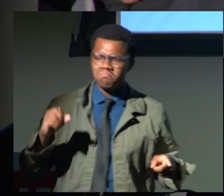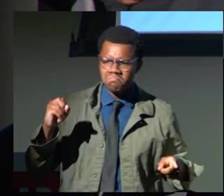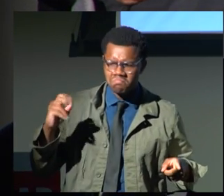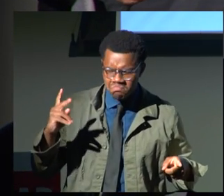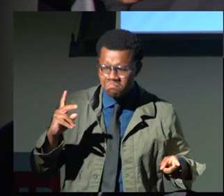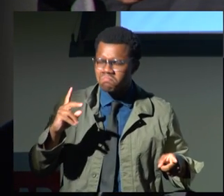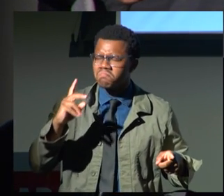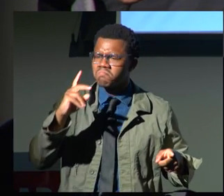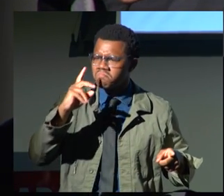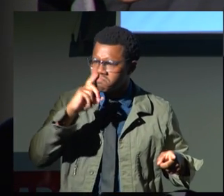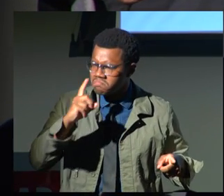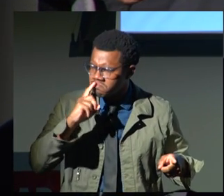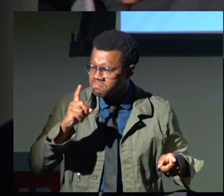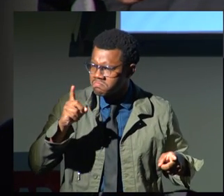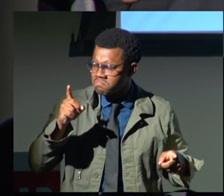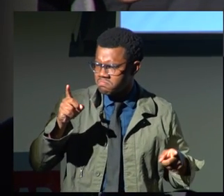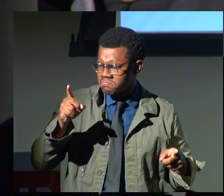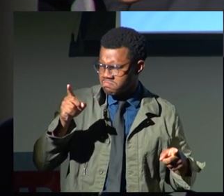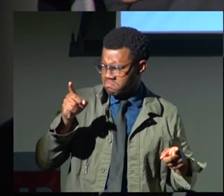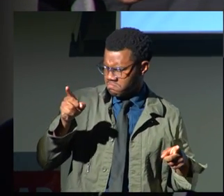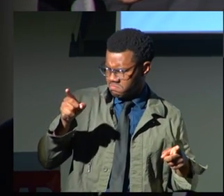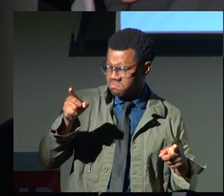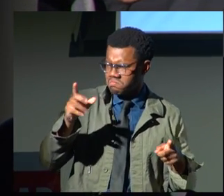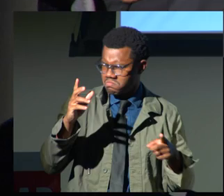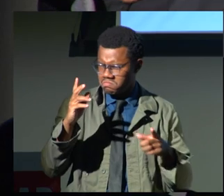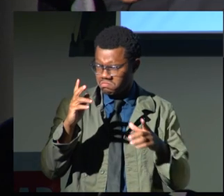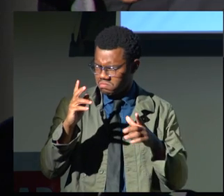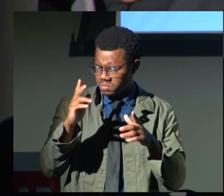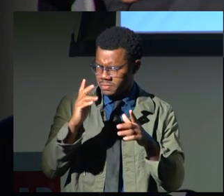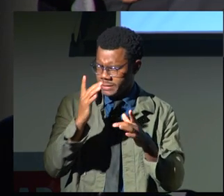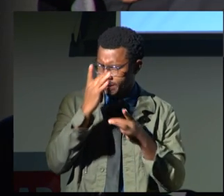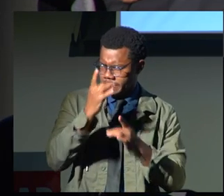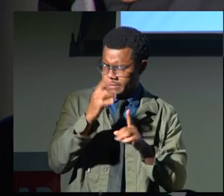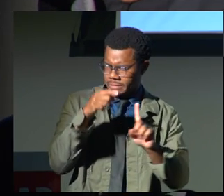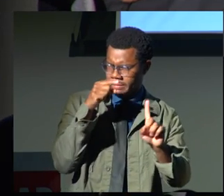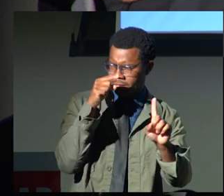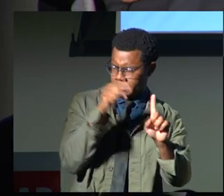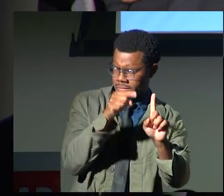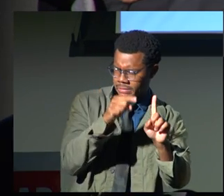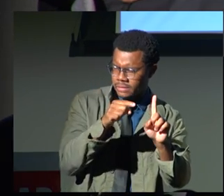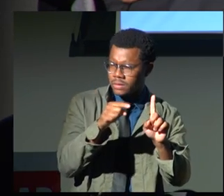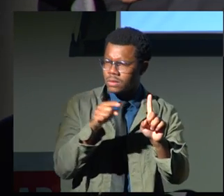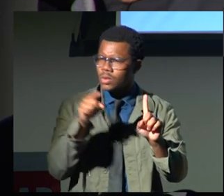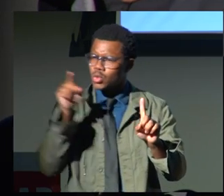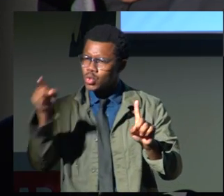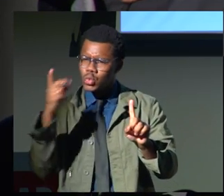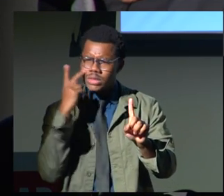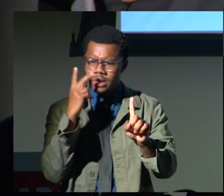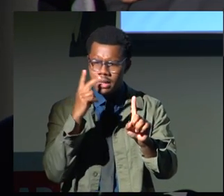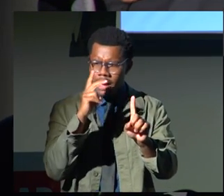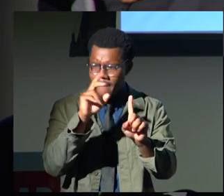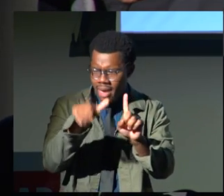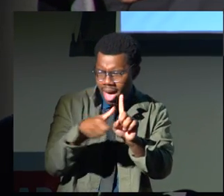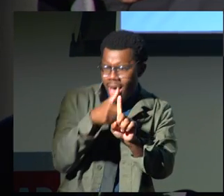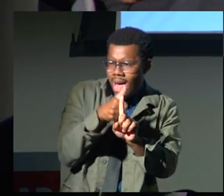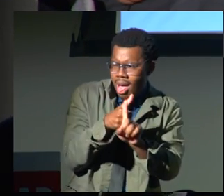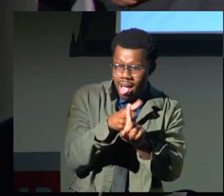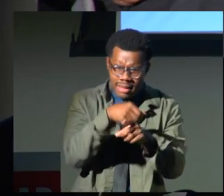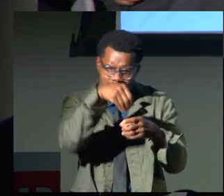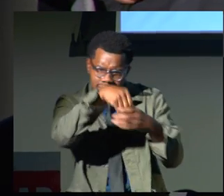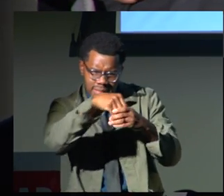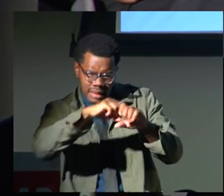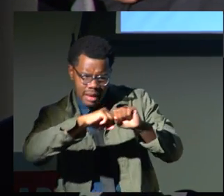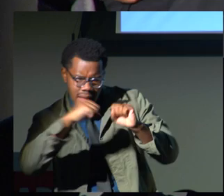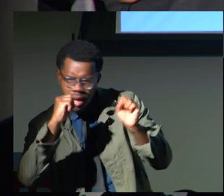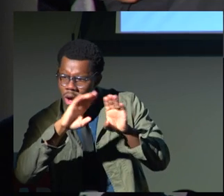true, and this is what you're specifically interested in when you make your art, is just going, seeing what's behind, what's inside, right? Yeah, the essence.